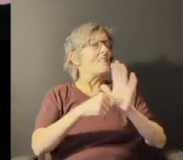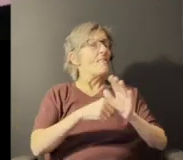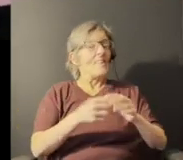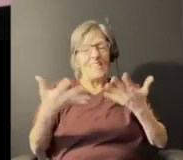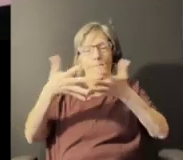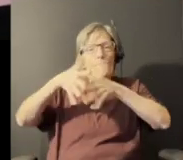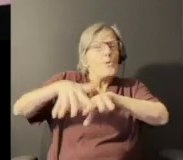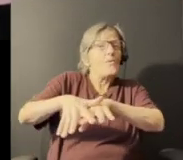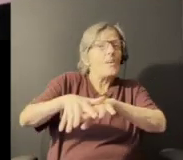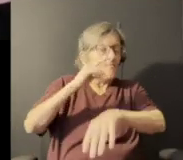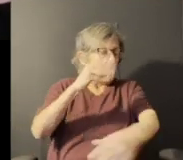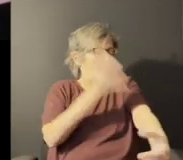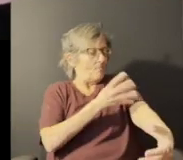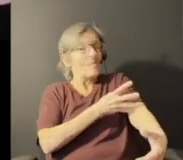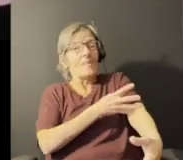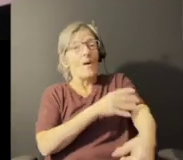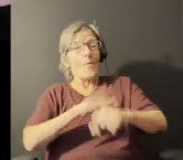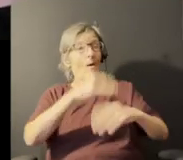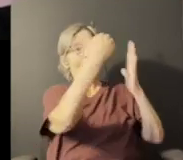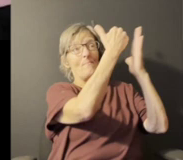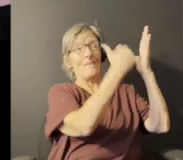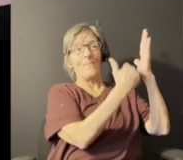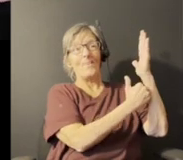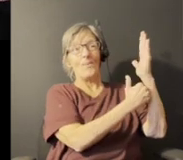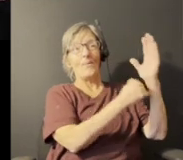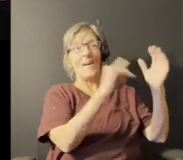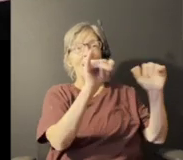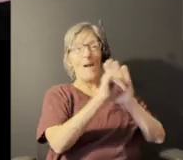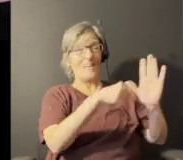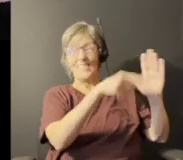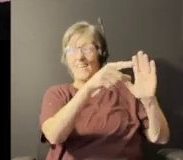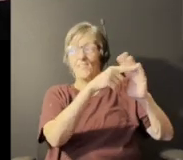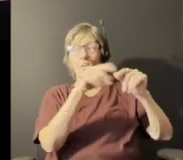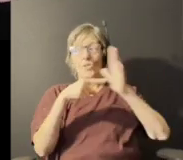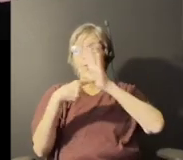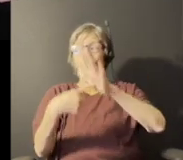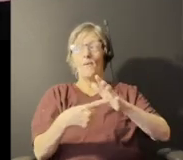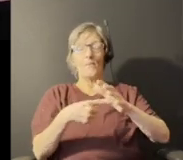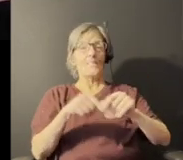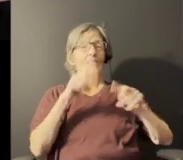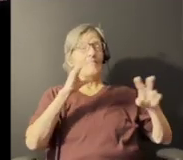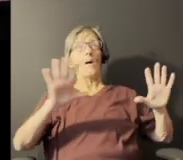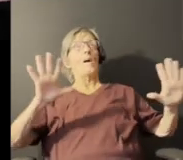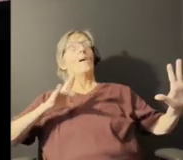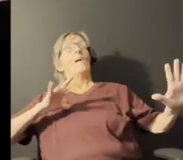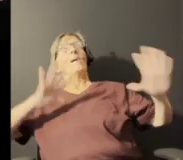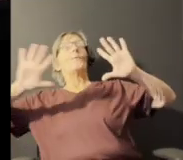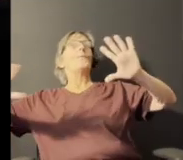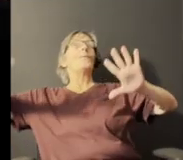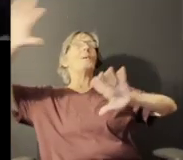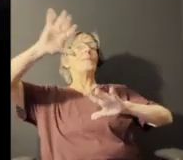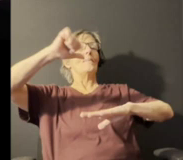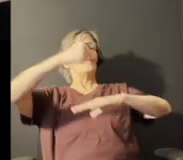the infusion materials in the on the menu image with this sort of